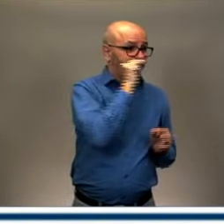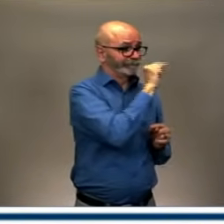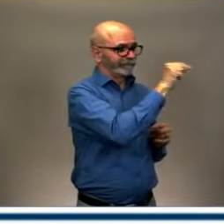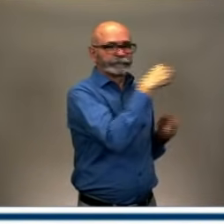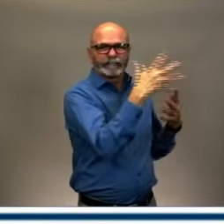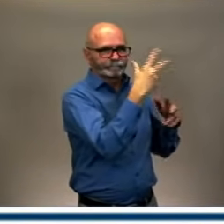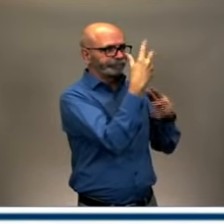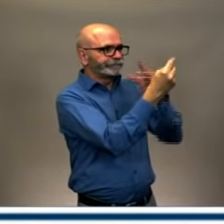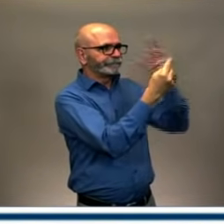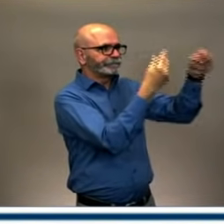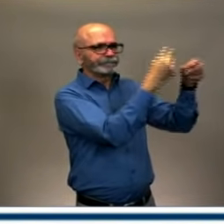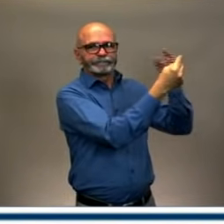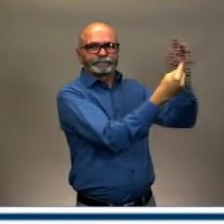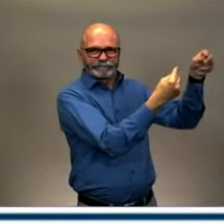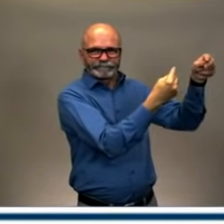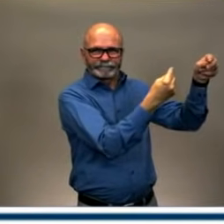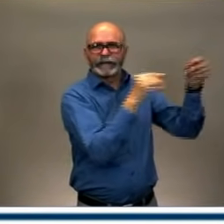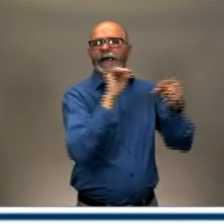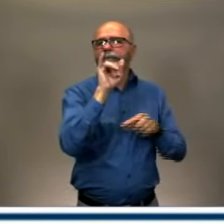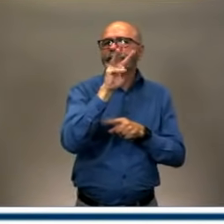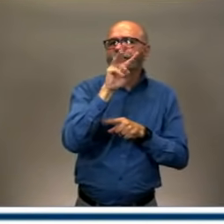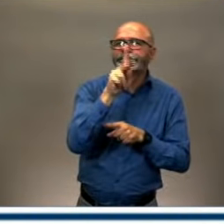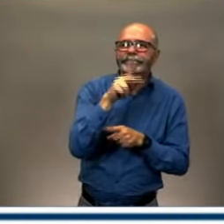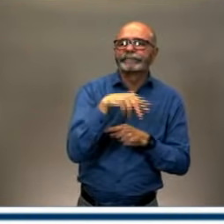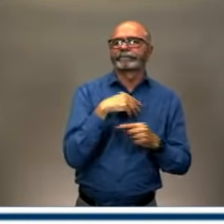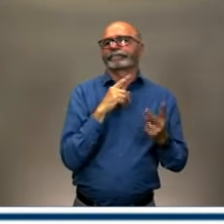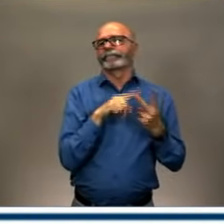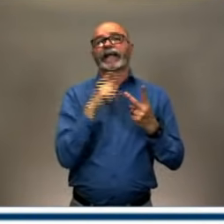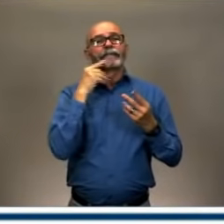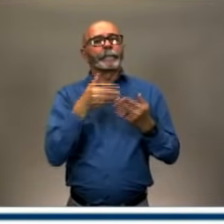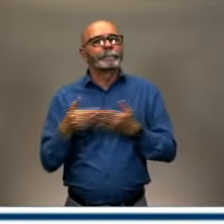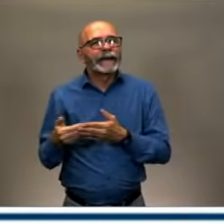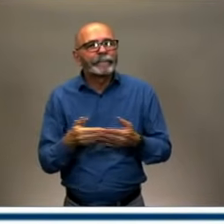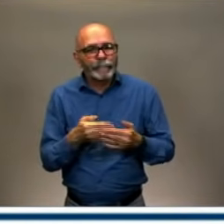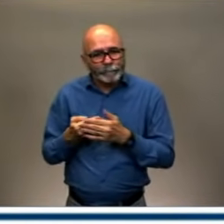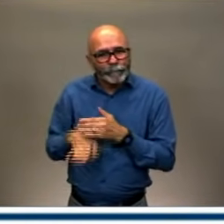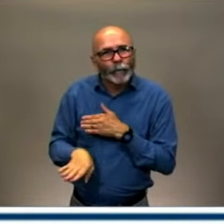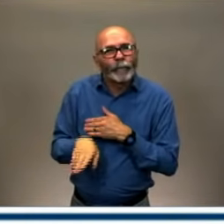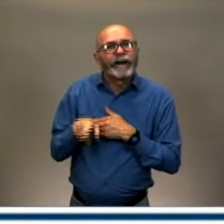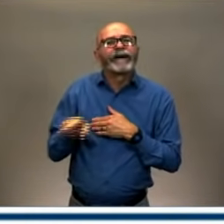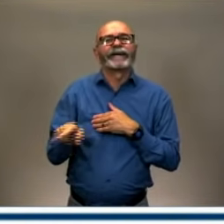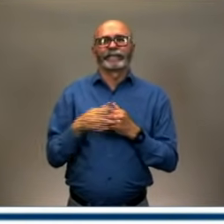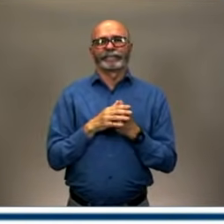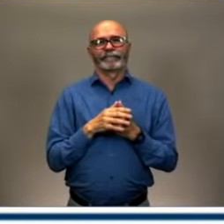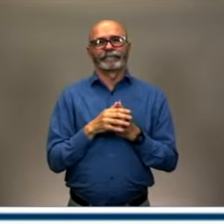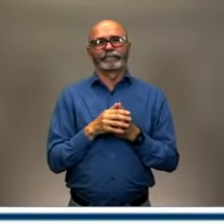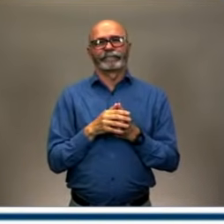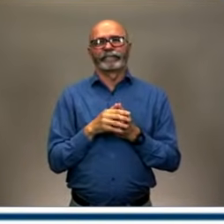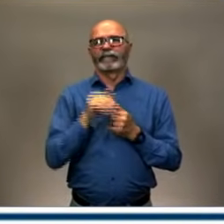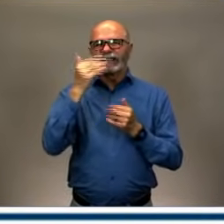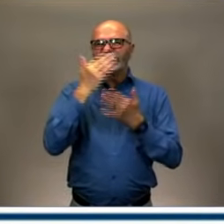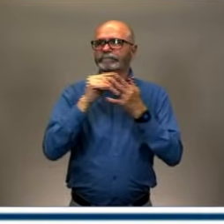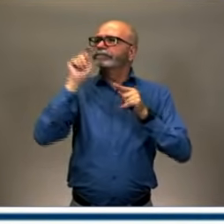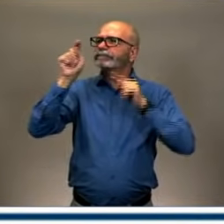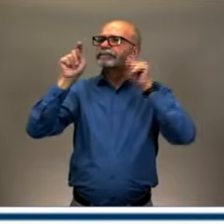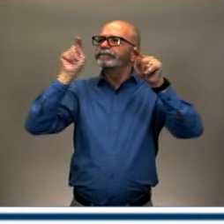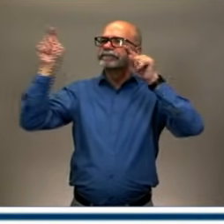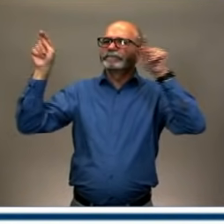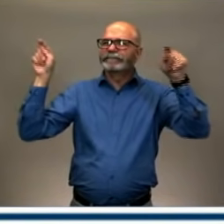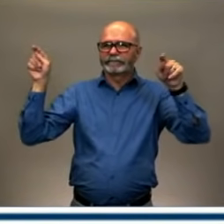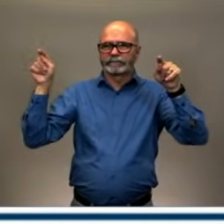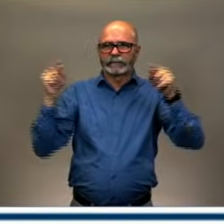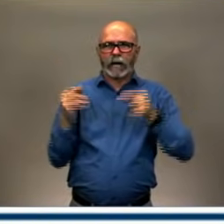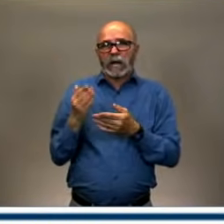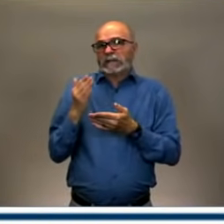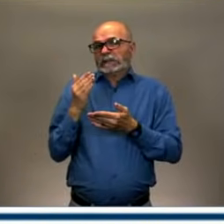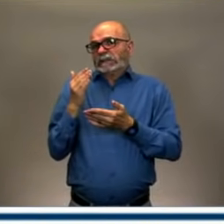workers, IWK birth unit, and long-term care workers in the central zone. Can you help me understand why designated support people are placed higher on the priority